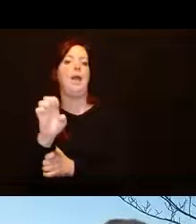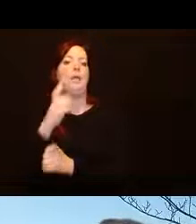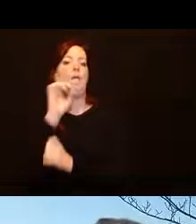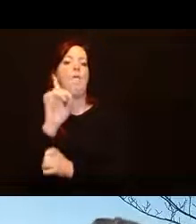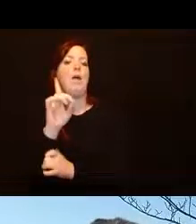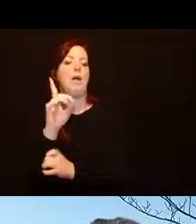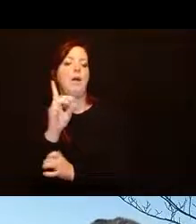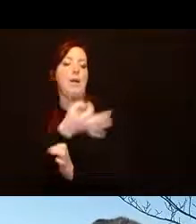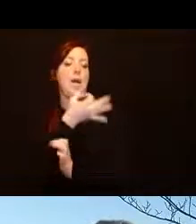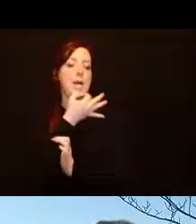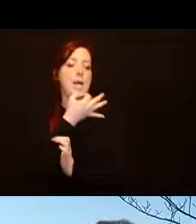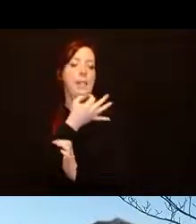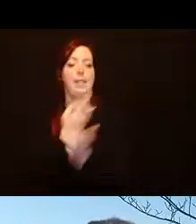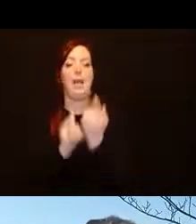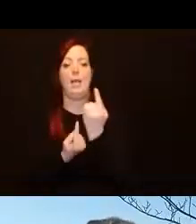spec.